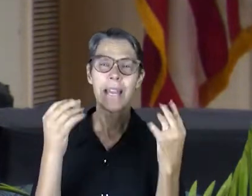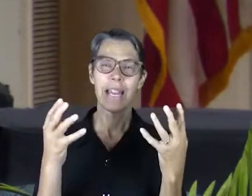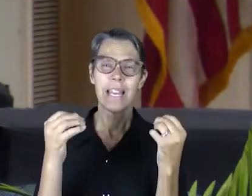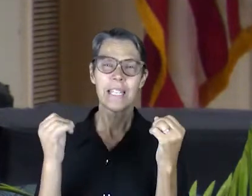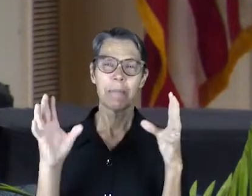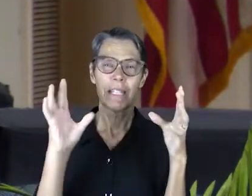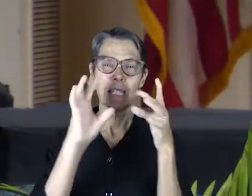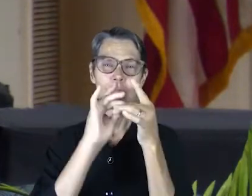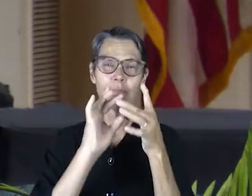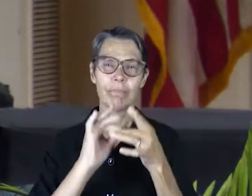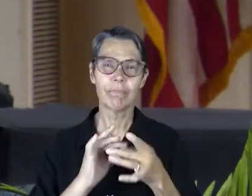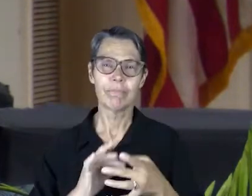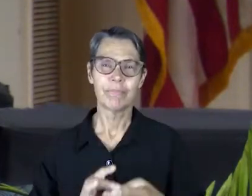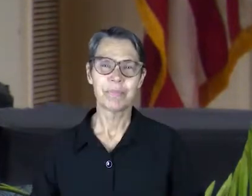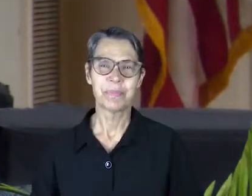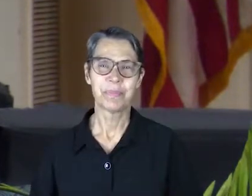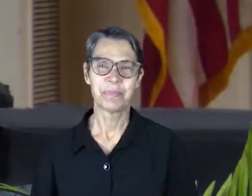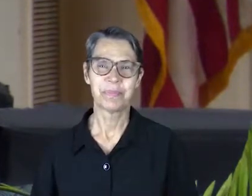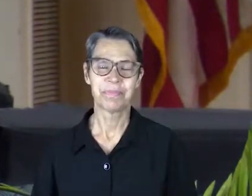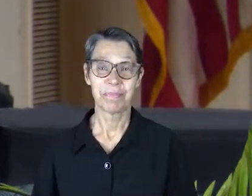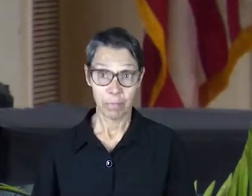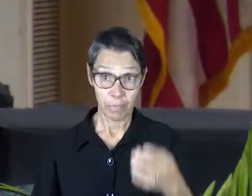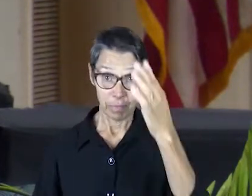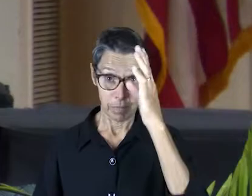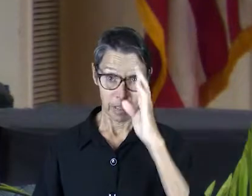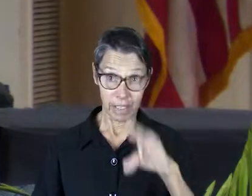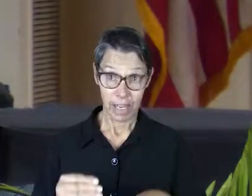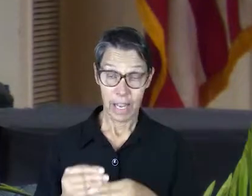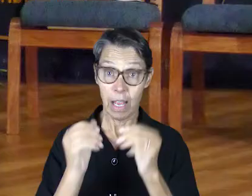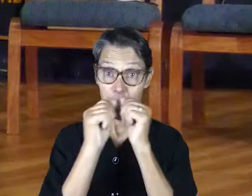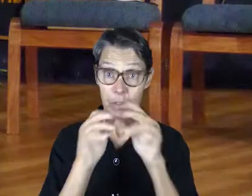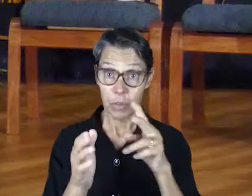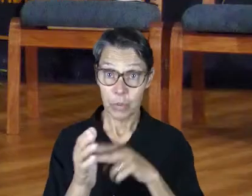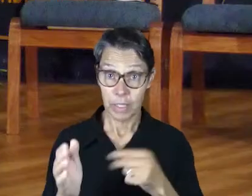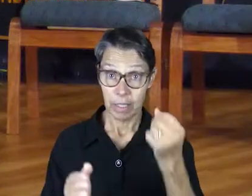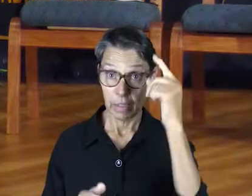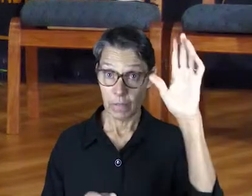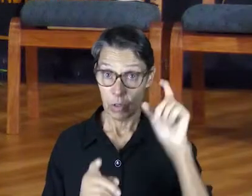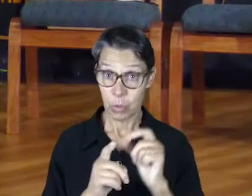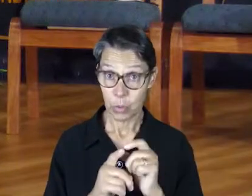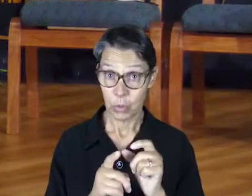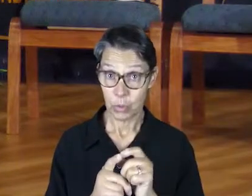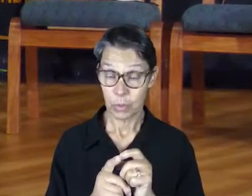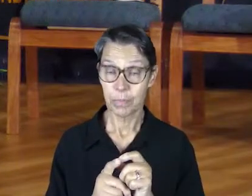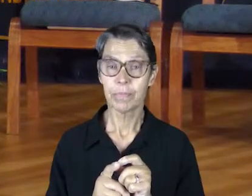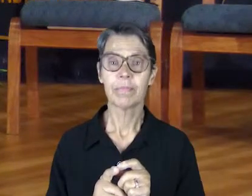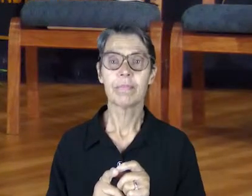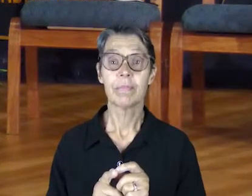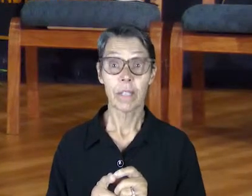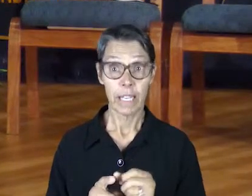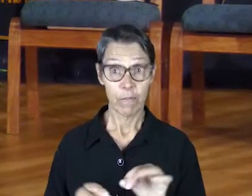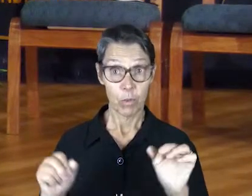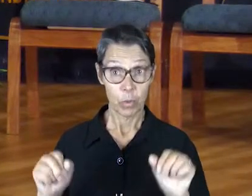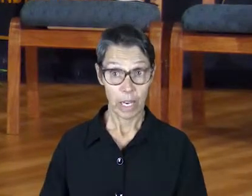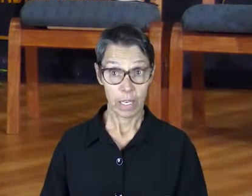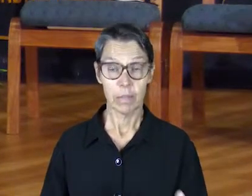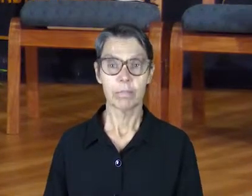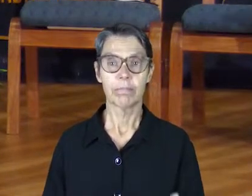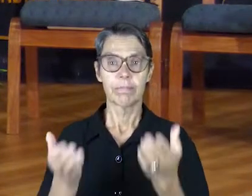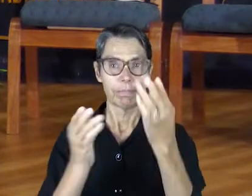add blessing to the reading and the hearing of these words. If you would please stand, if you are able, for the reading of the